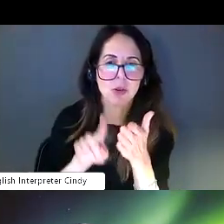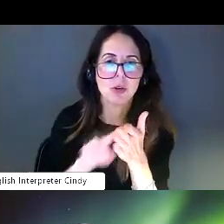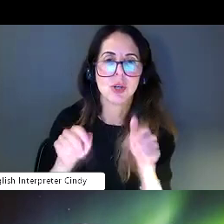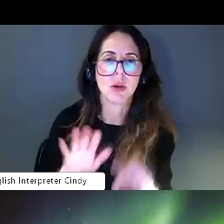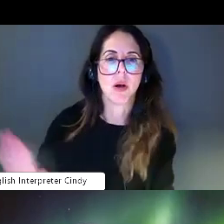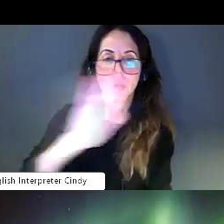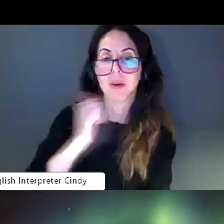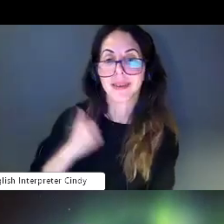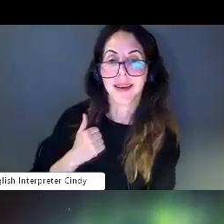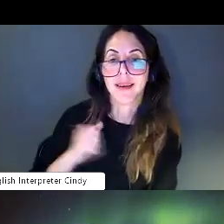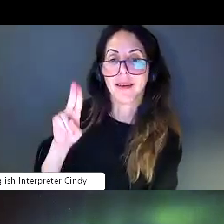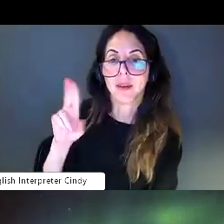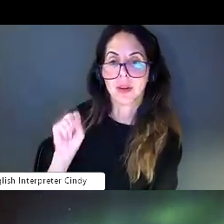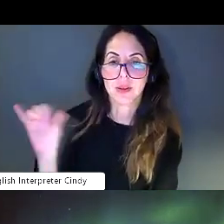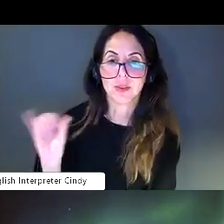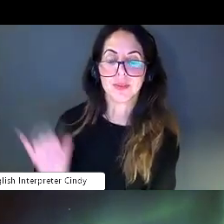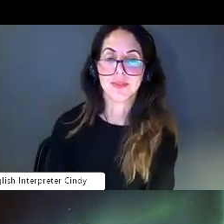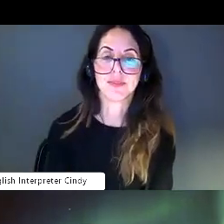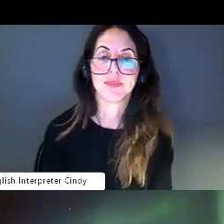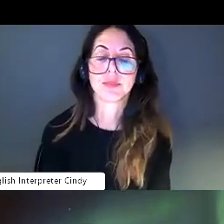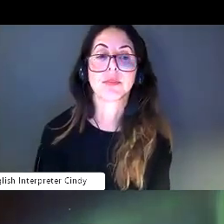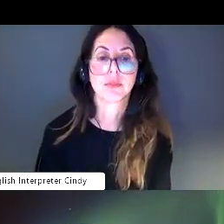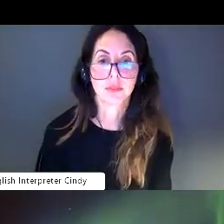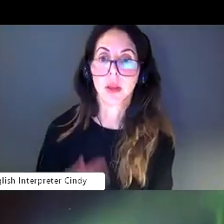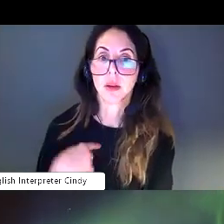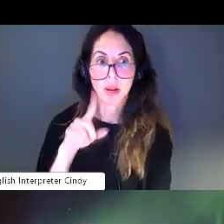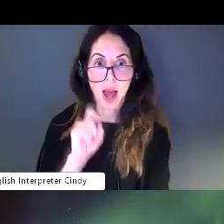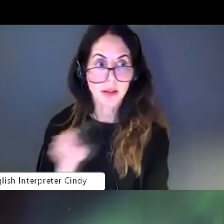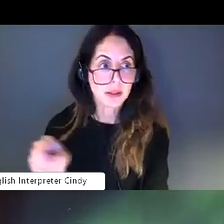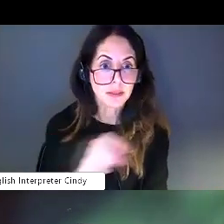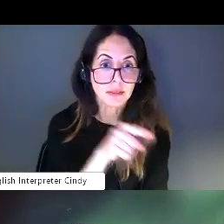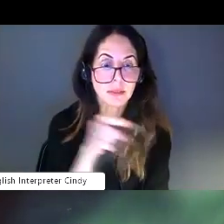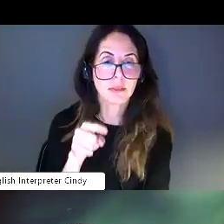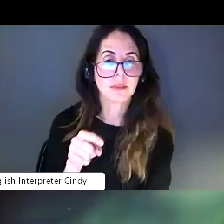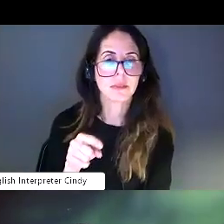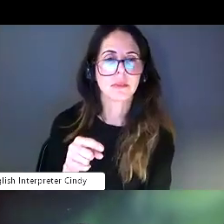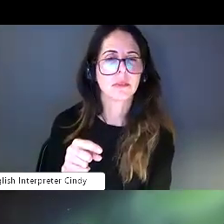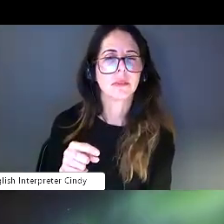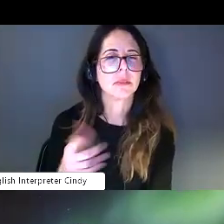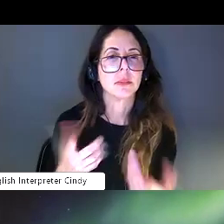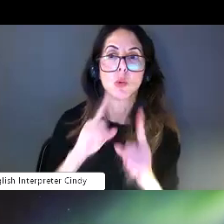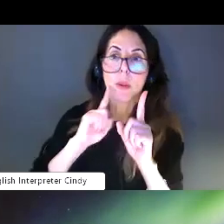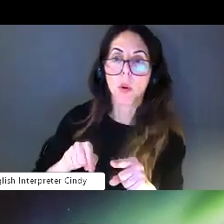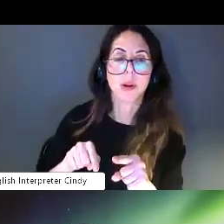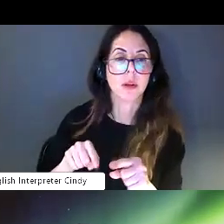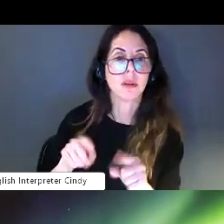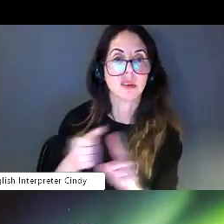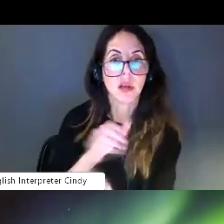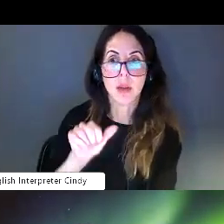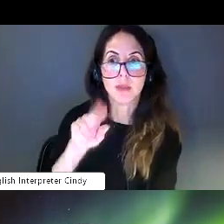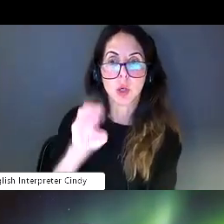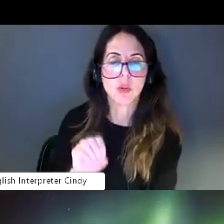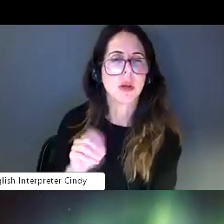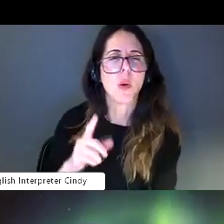and the United States as well. When asked about what are some barriers to reporting abuse and neglect that you may